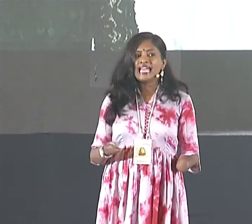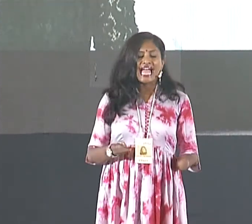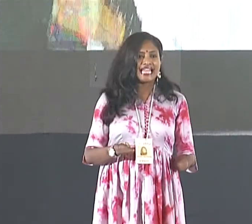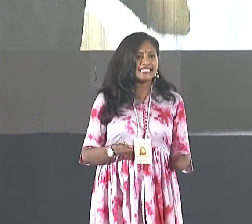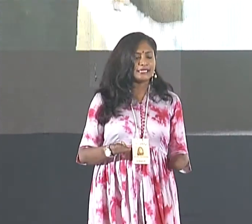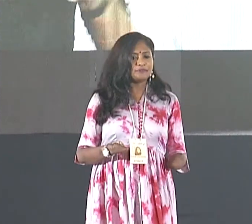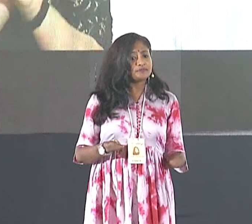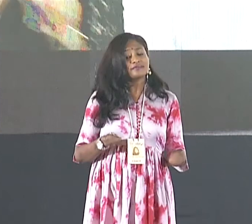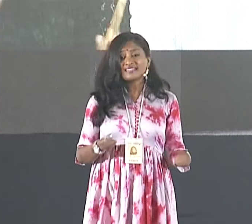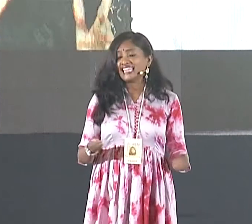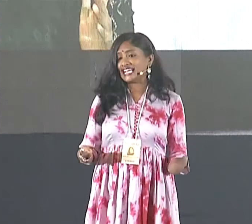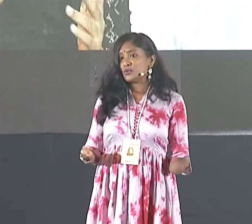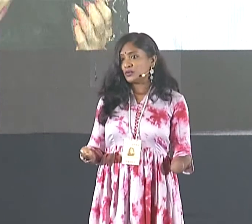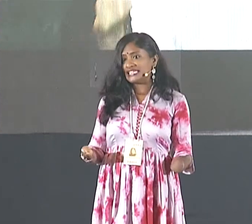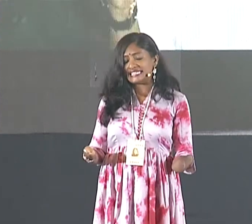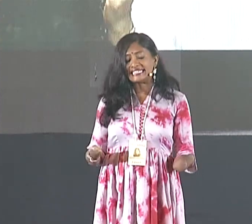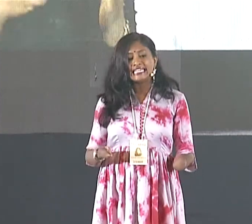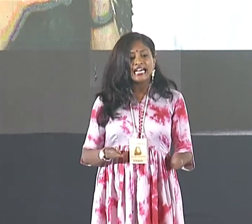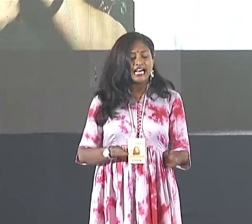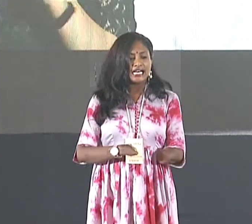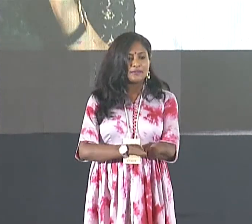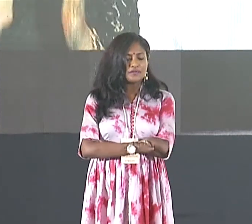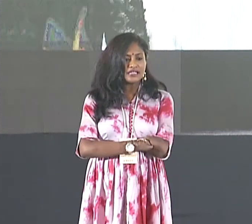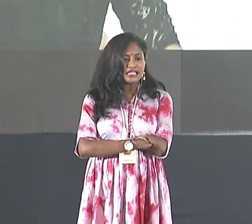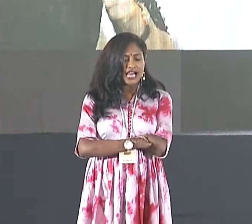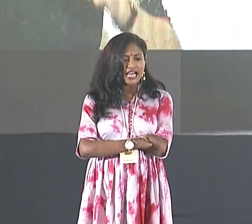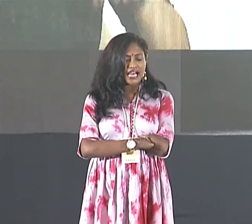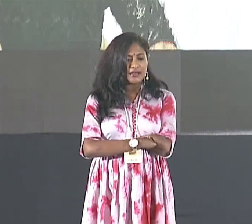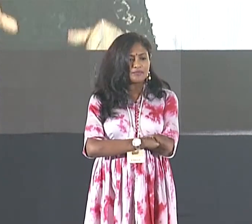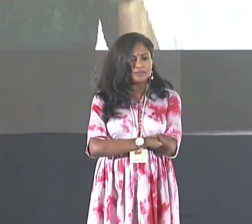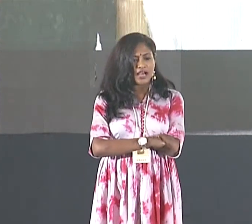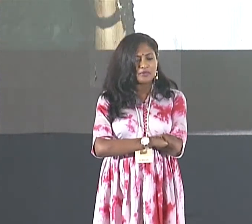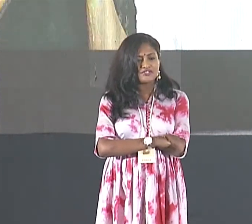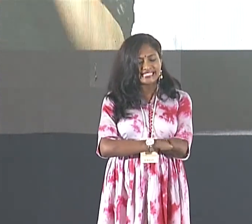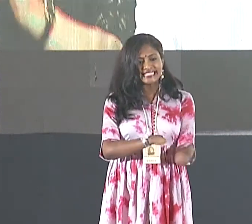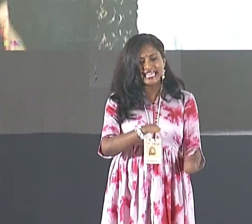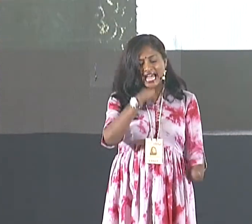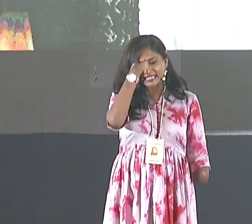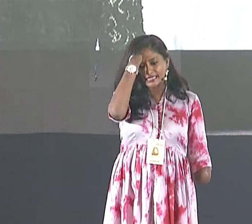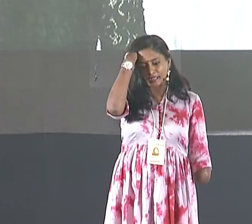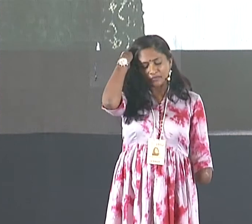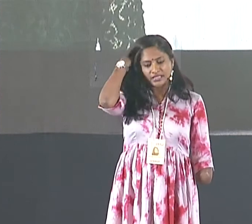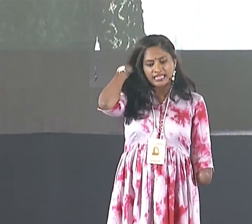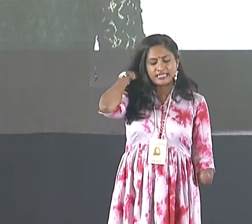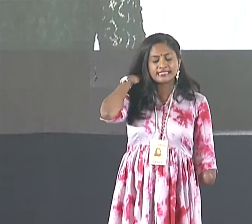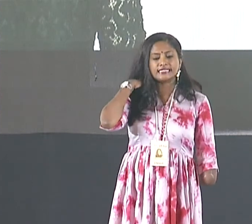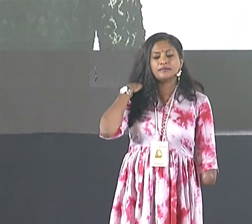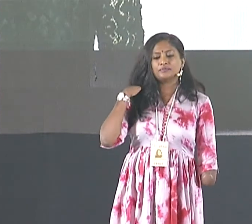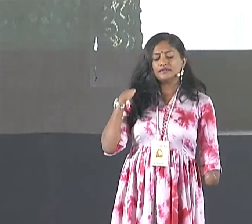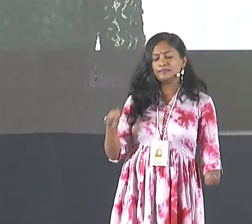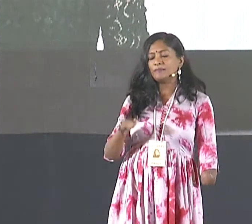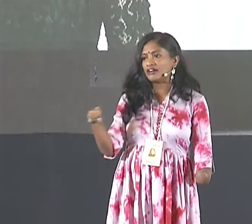up. And that's what we did. I was recently at